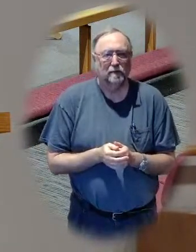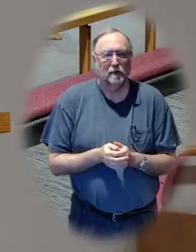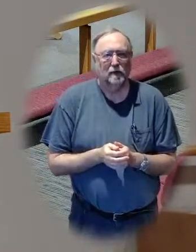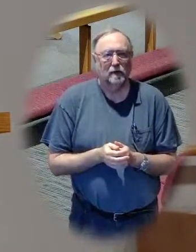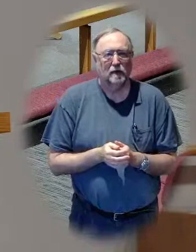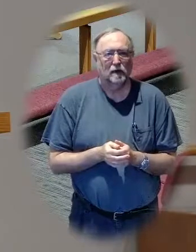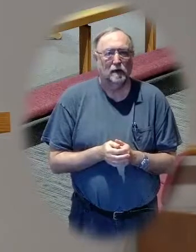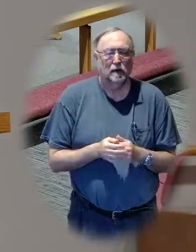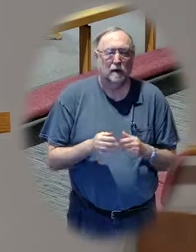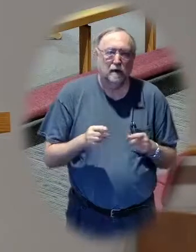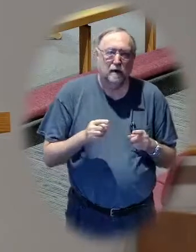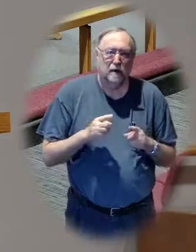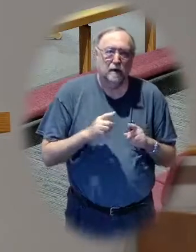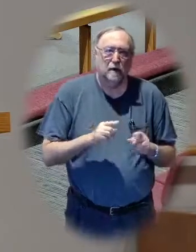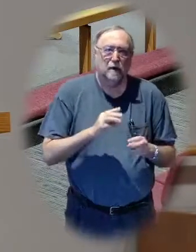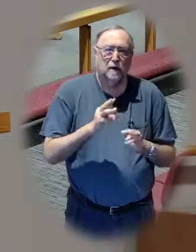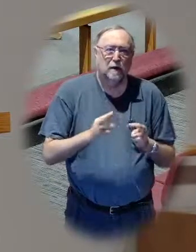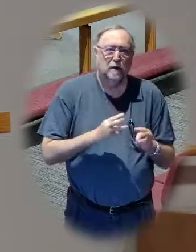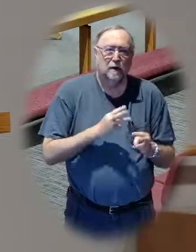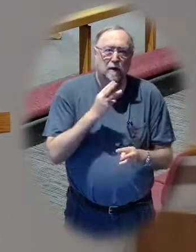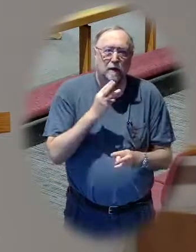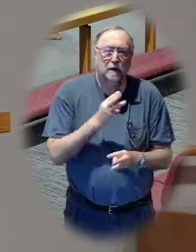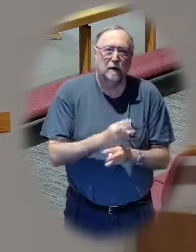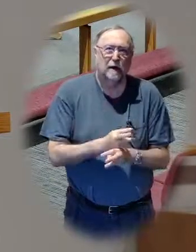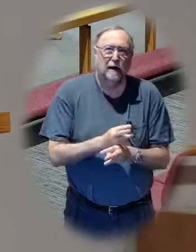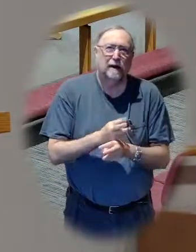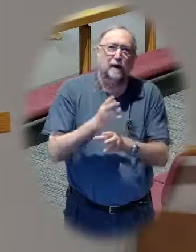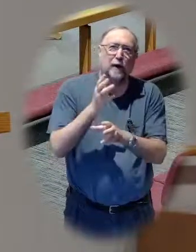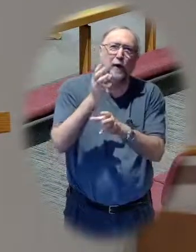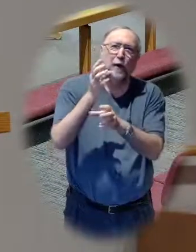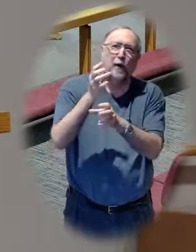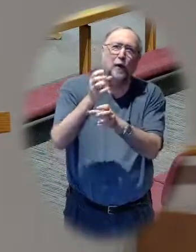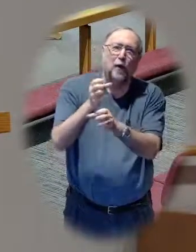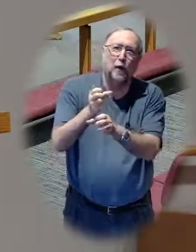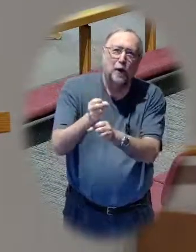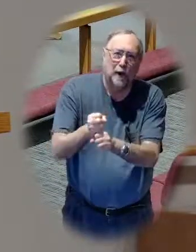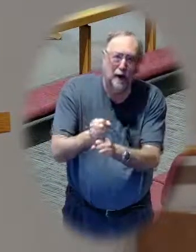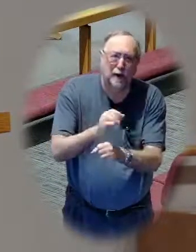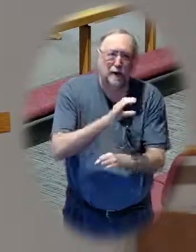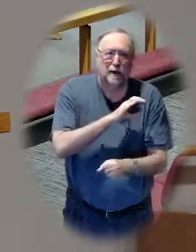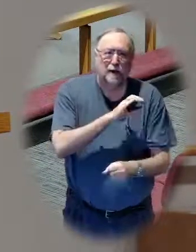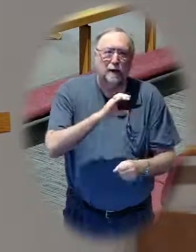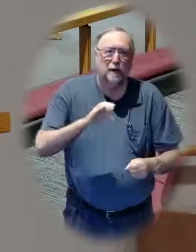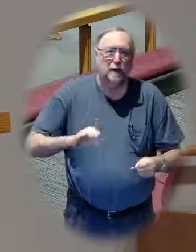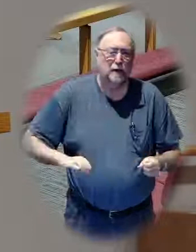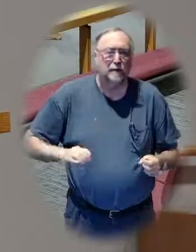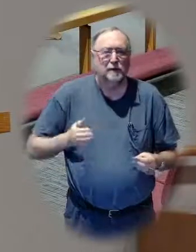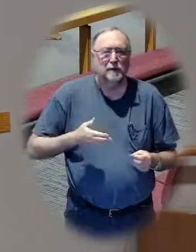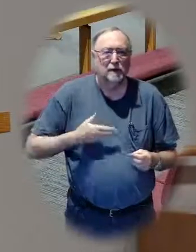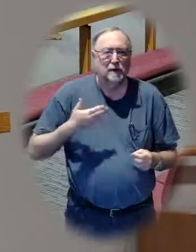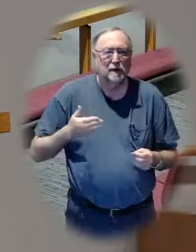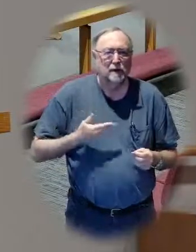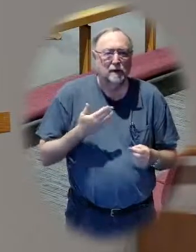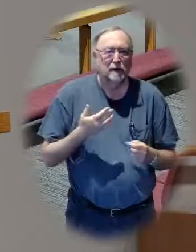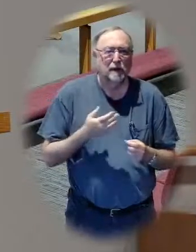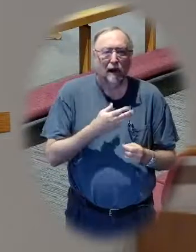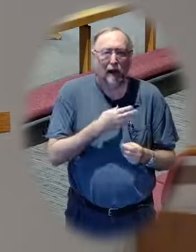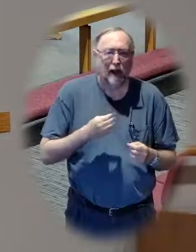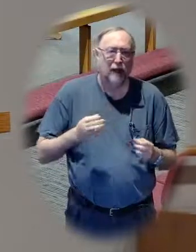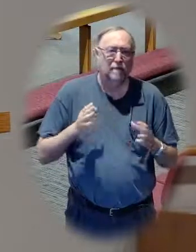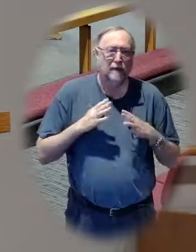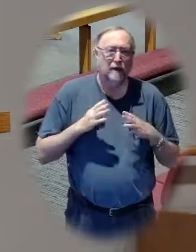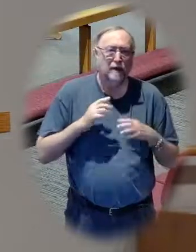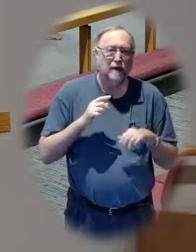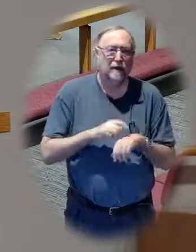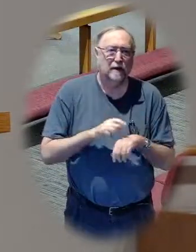While the world is still trying to hang on to some last bit of holiday cheer and vacation time before it disappears,